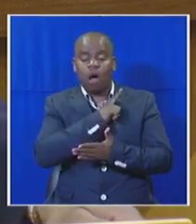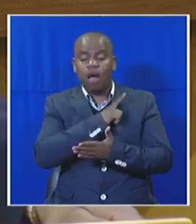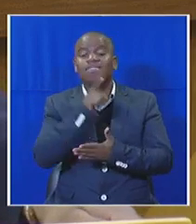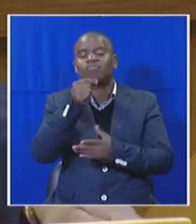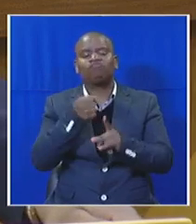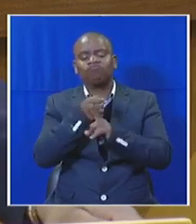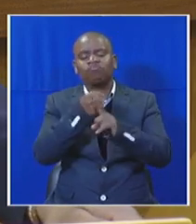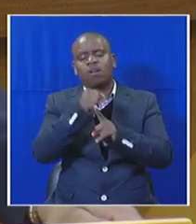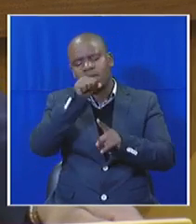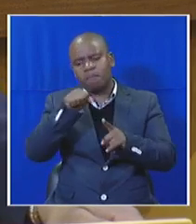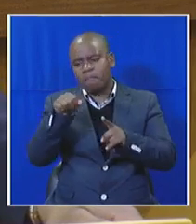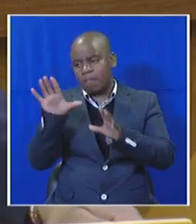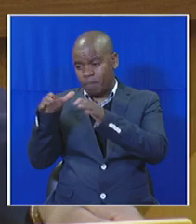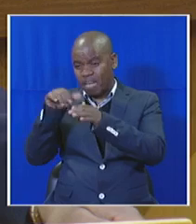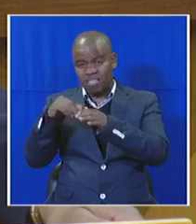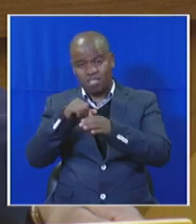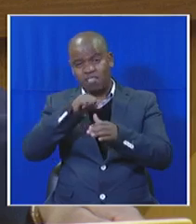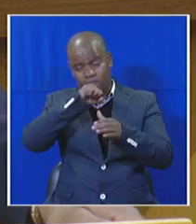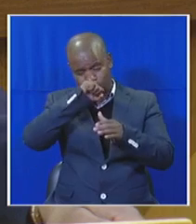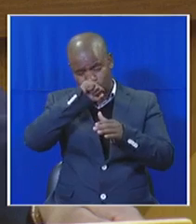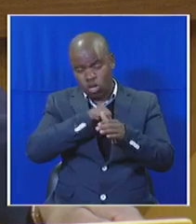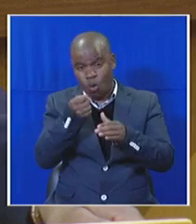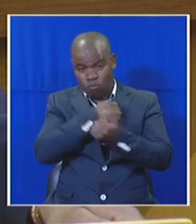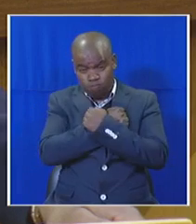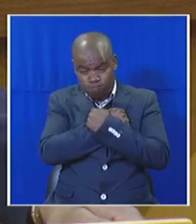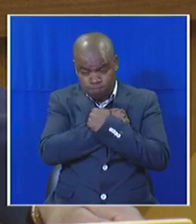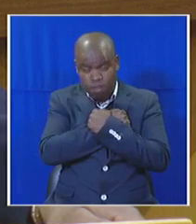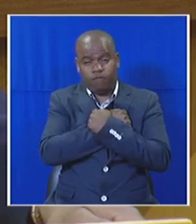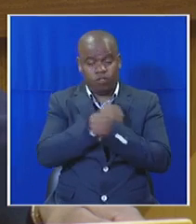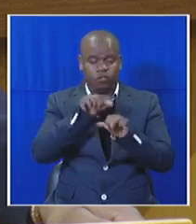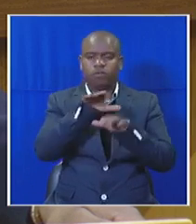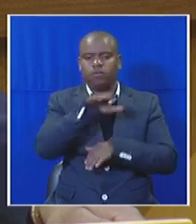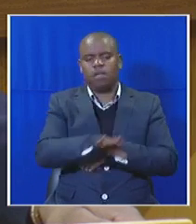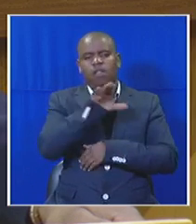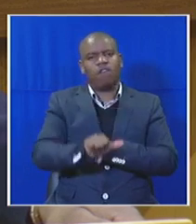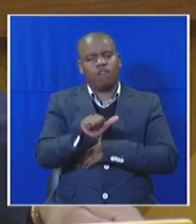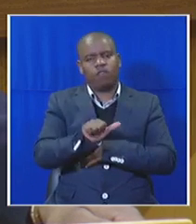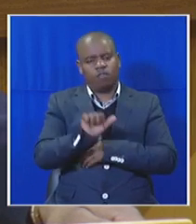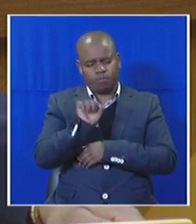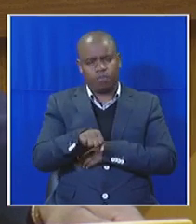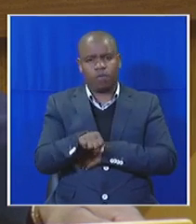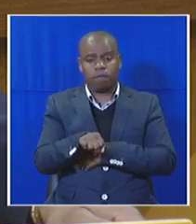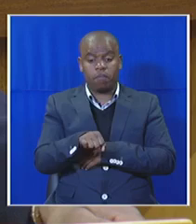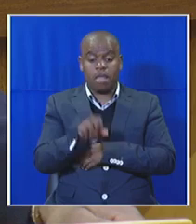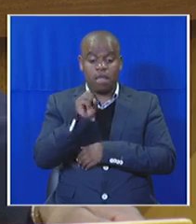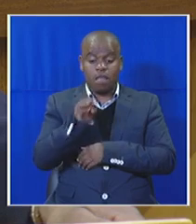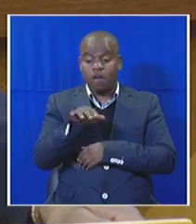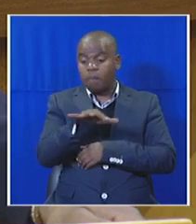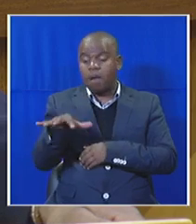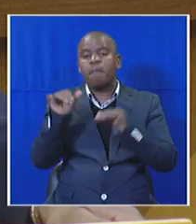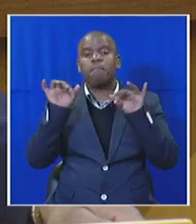Ngiwatshela ukuthi ANC ibumbane, iANC isebenze izimisele ngawonke